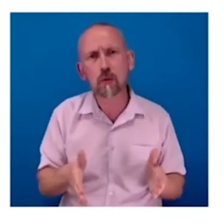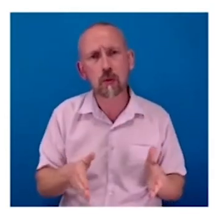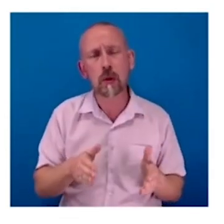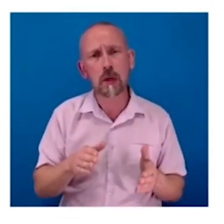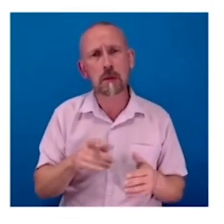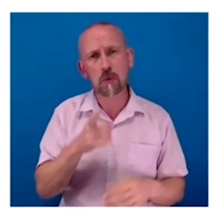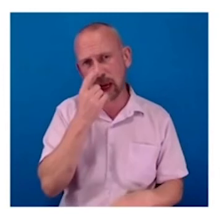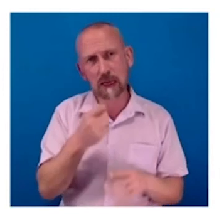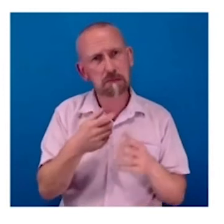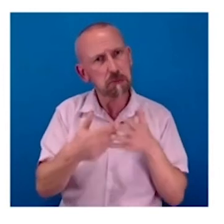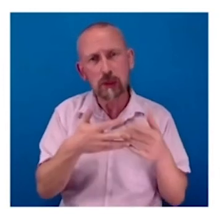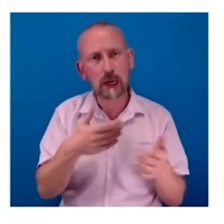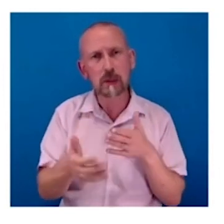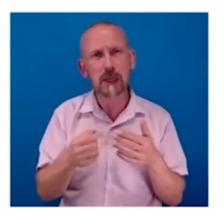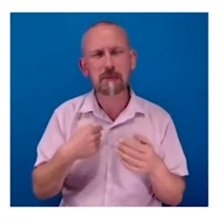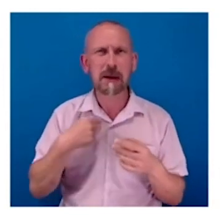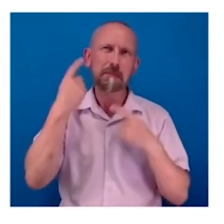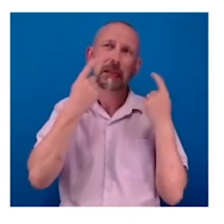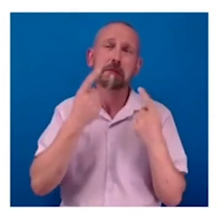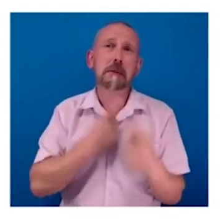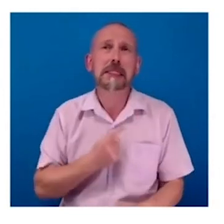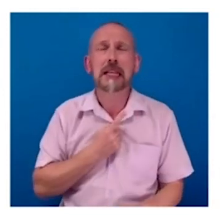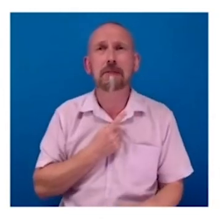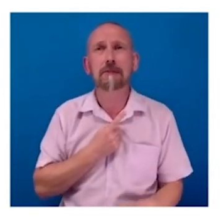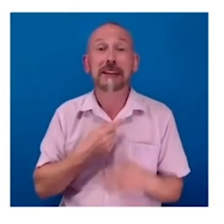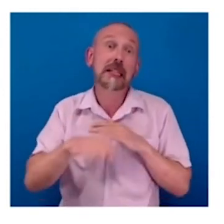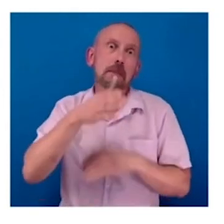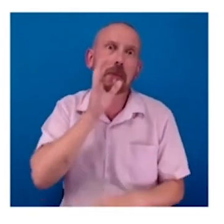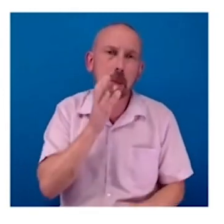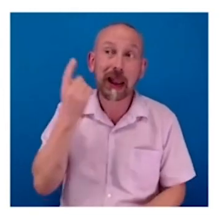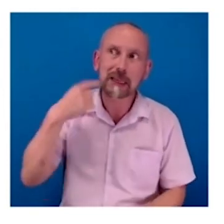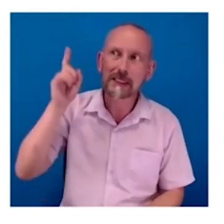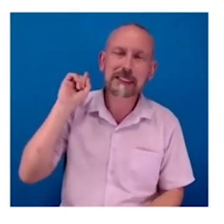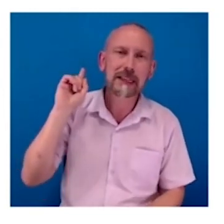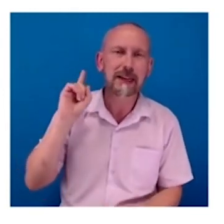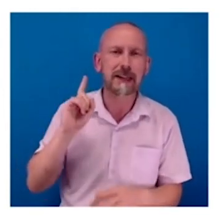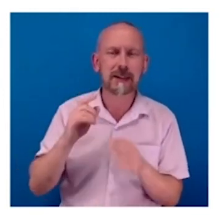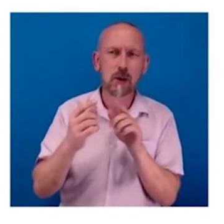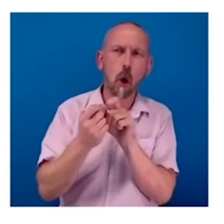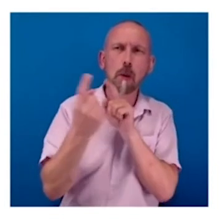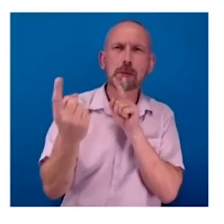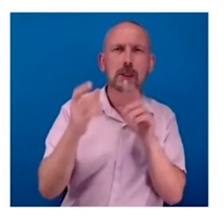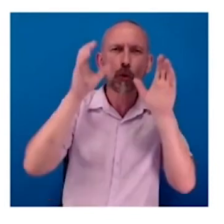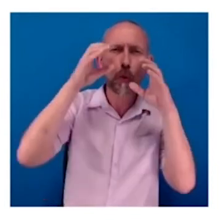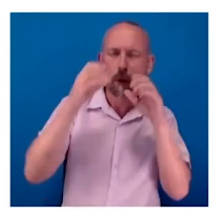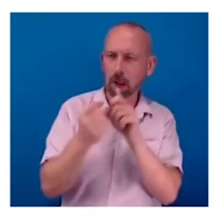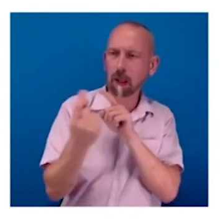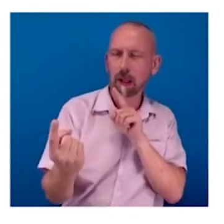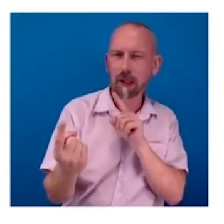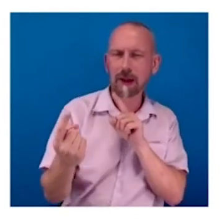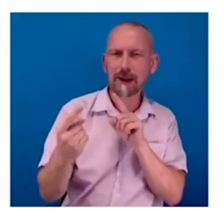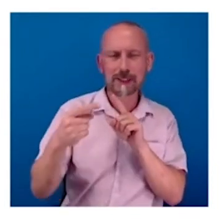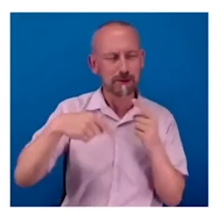can picture myself in the pub opposite Google this time last year, and I can name everybody around me, and I know that they all know one